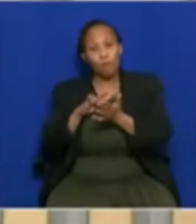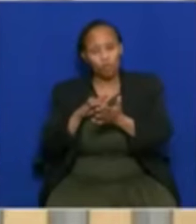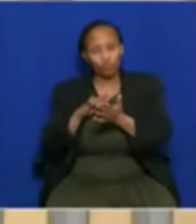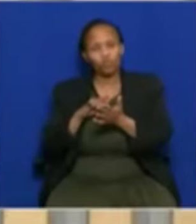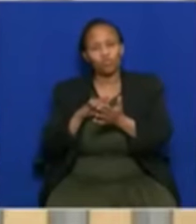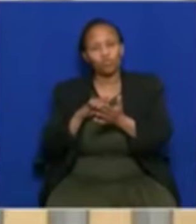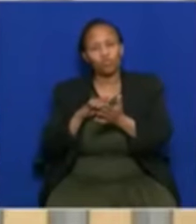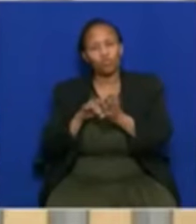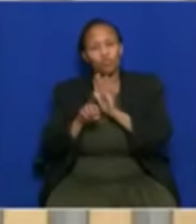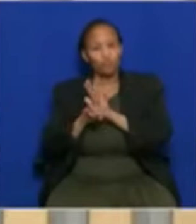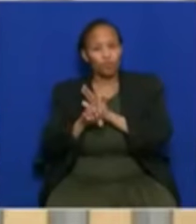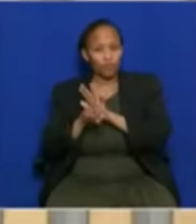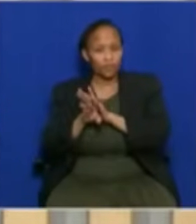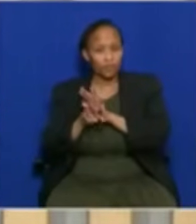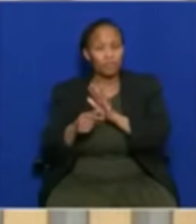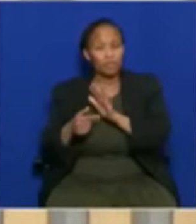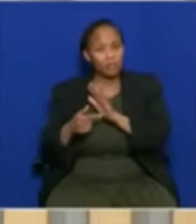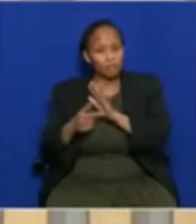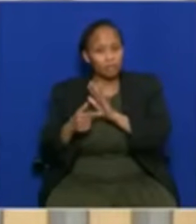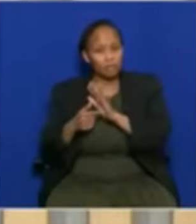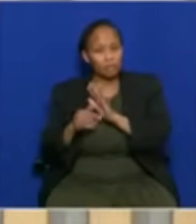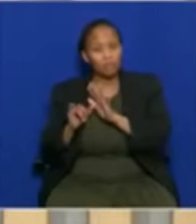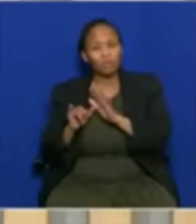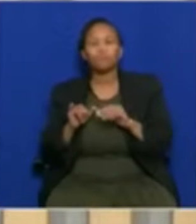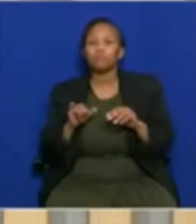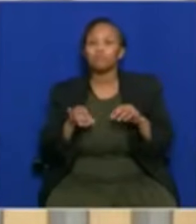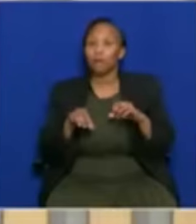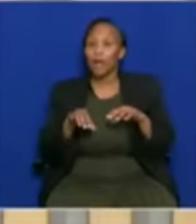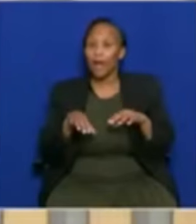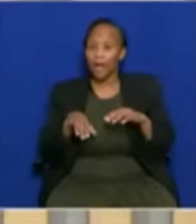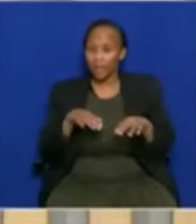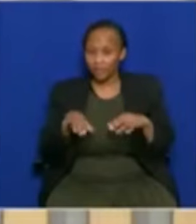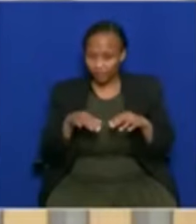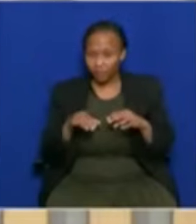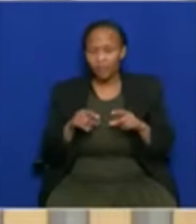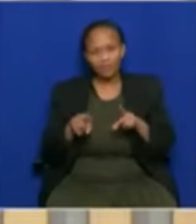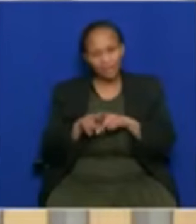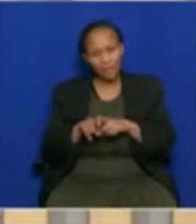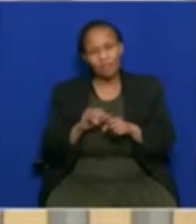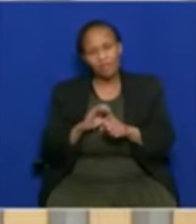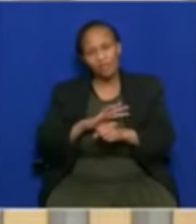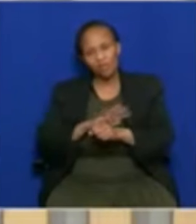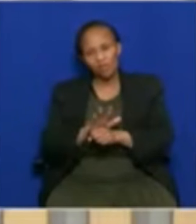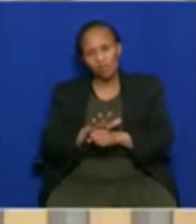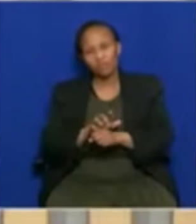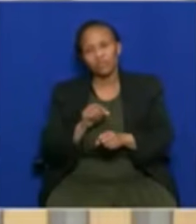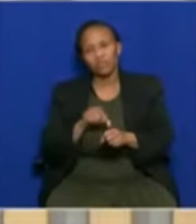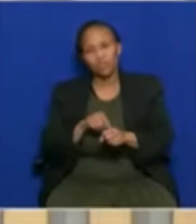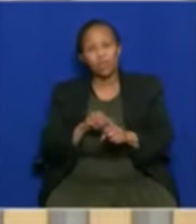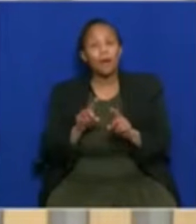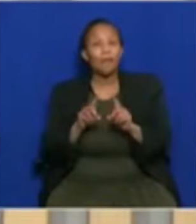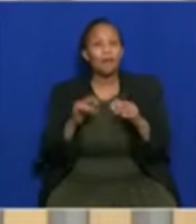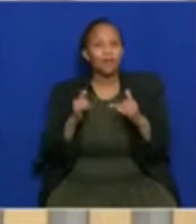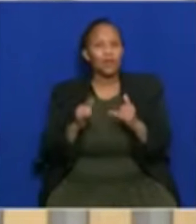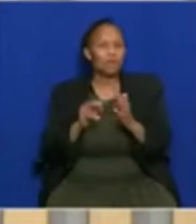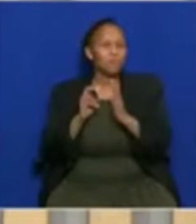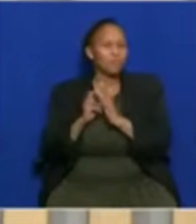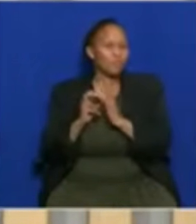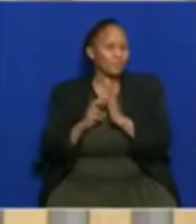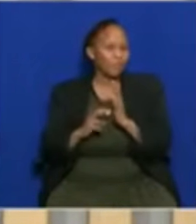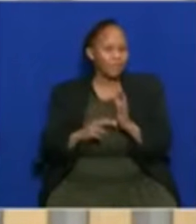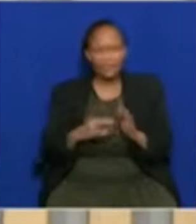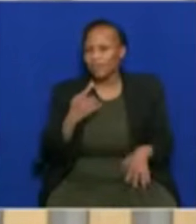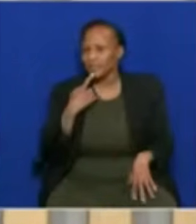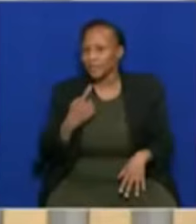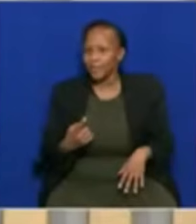it, and the activities are also covert. So that's why it's brought in. But there's no prescript to say, you can't be on the panel, you